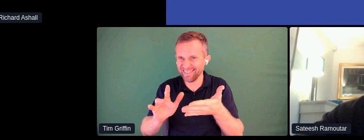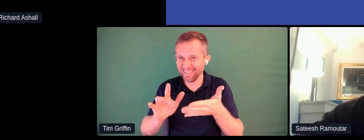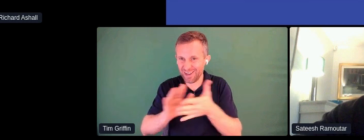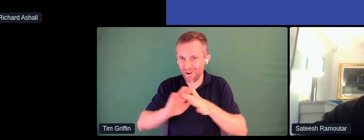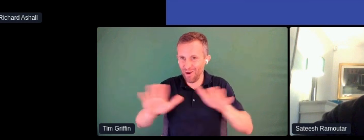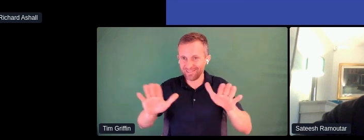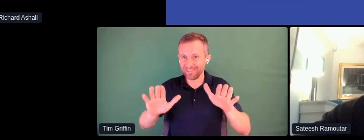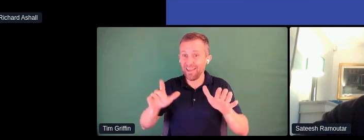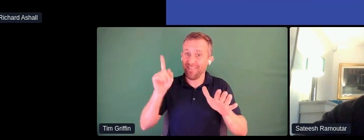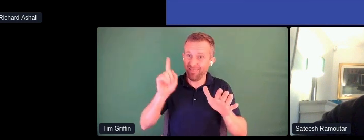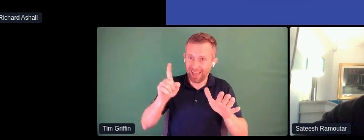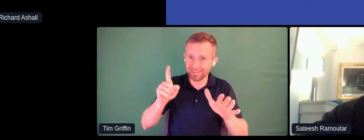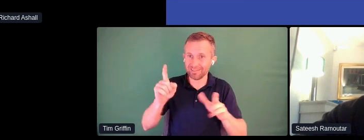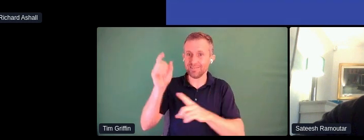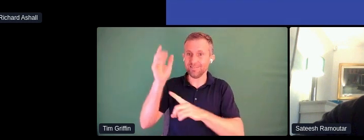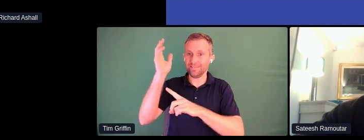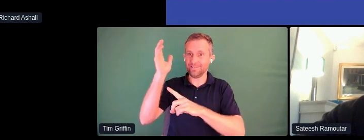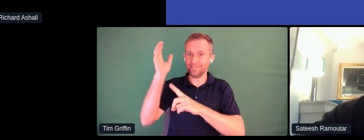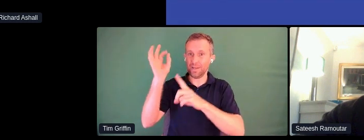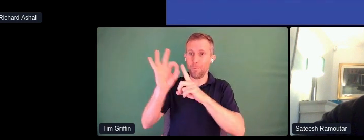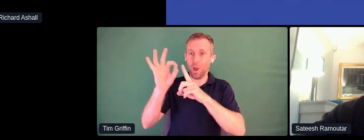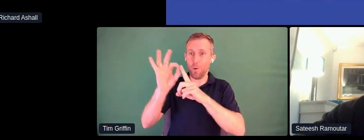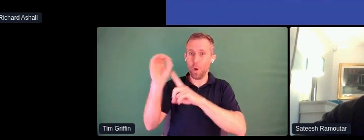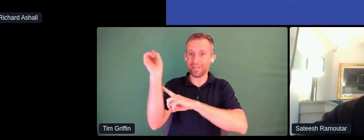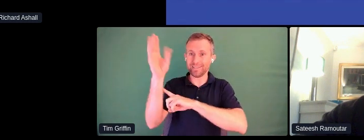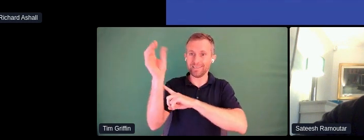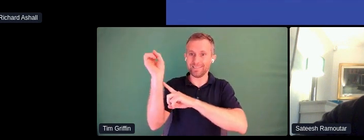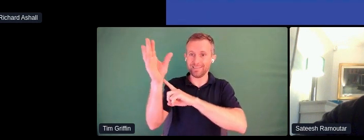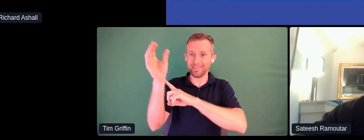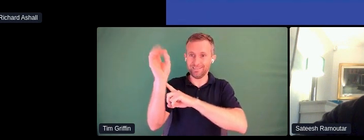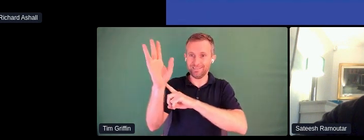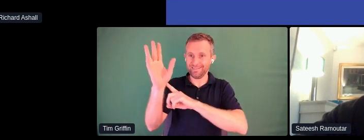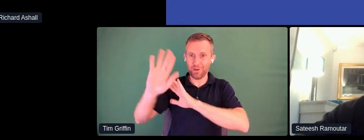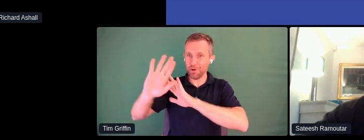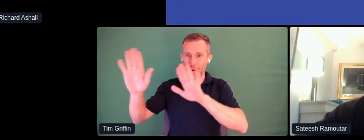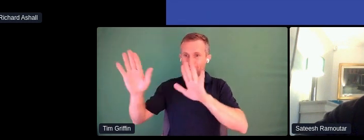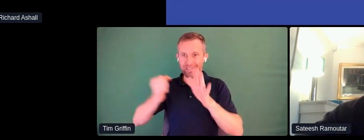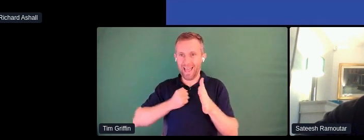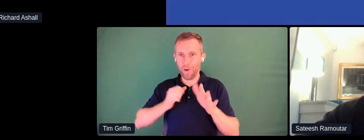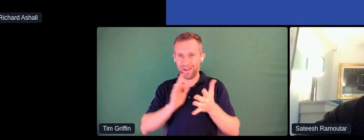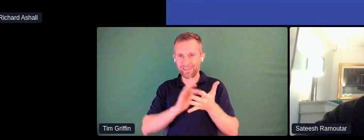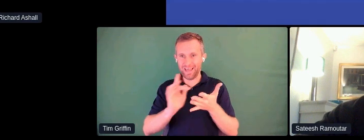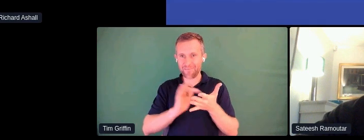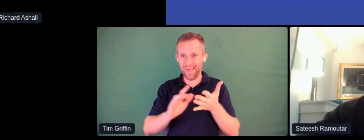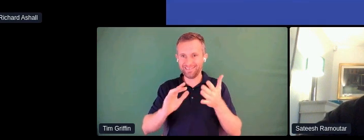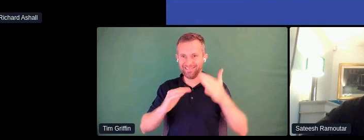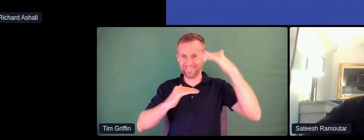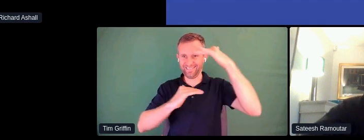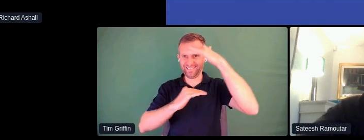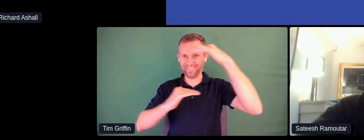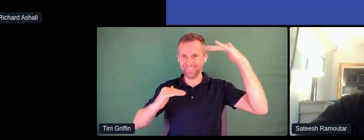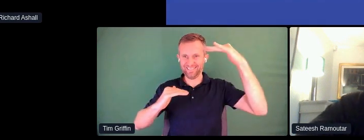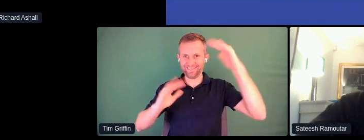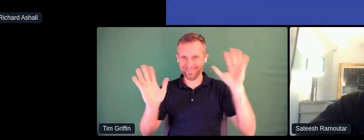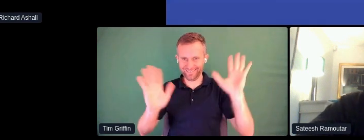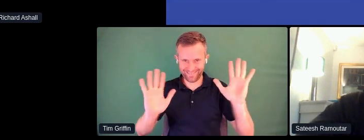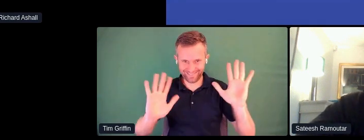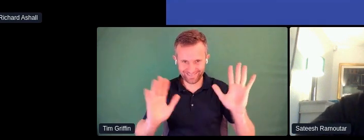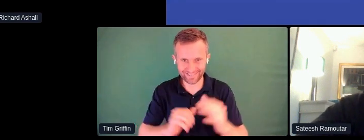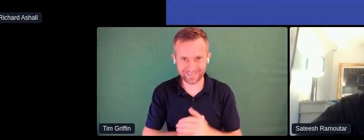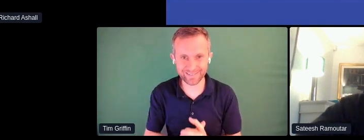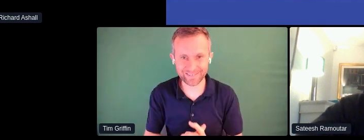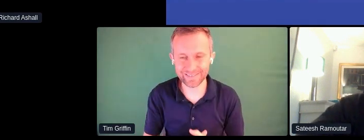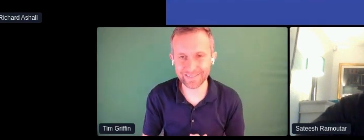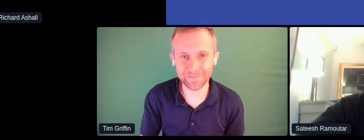blue definitely is not doing that. So just so that we're kind of clear. So just to talk through some of